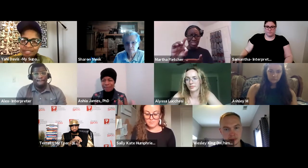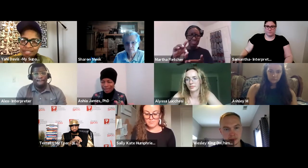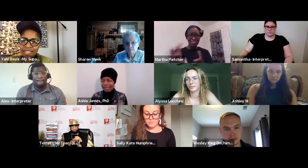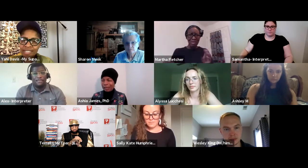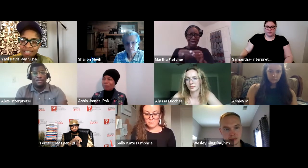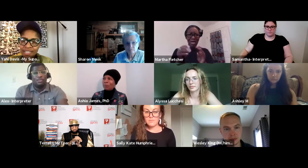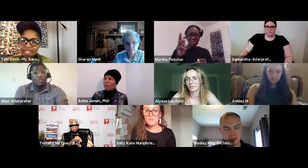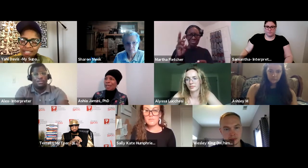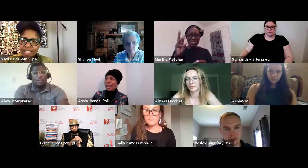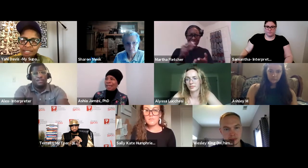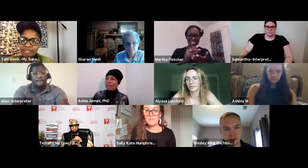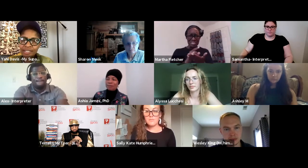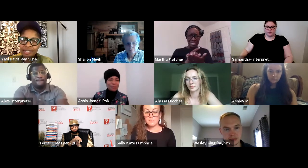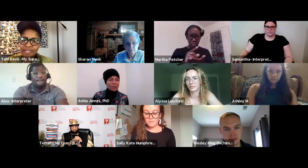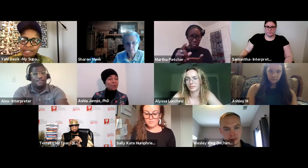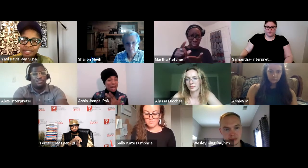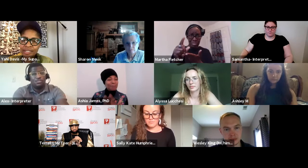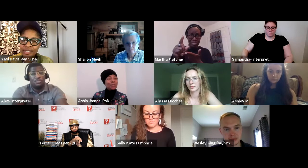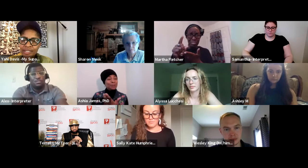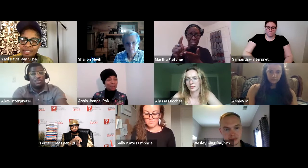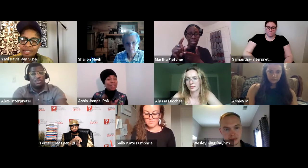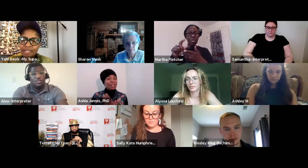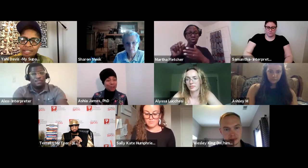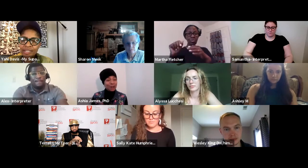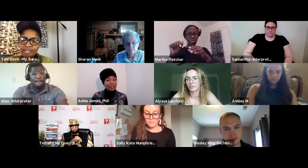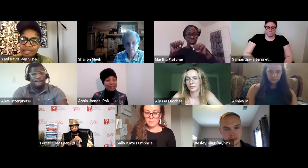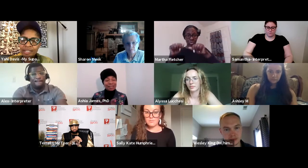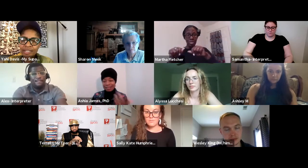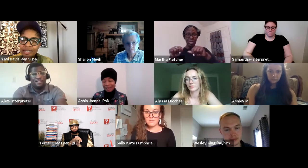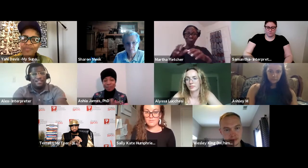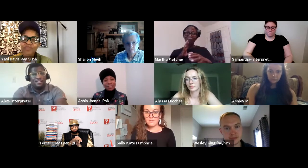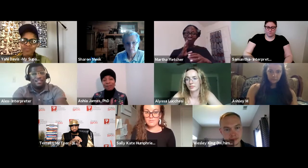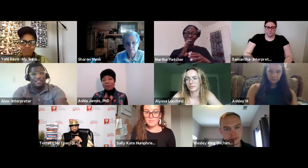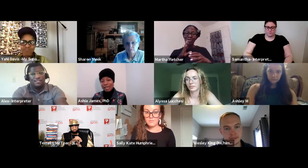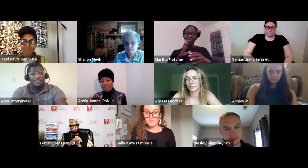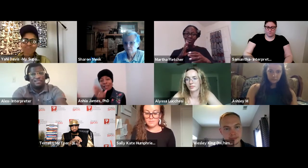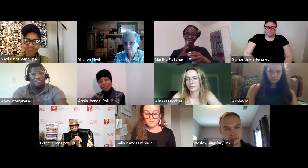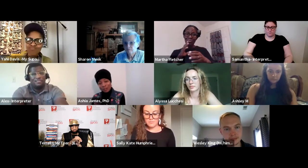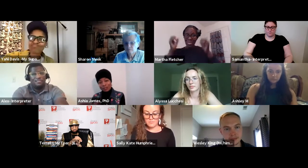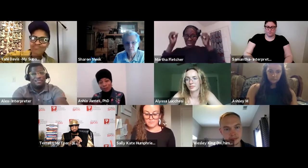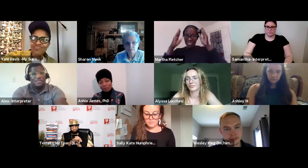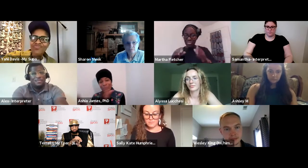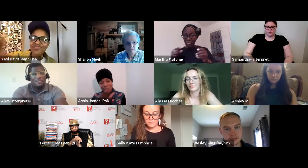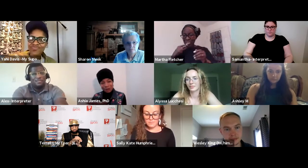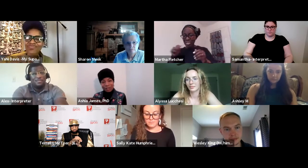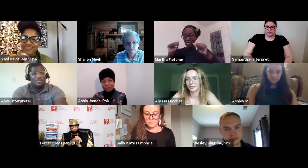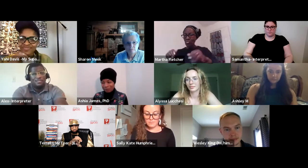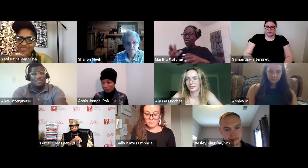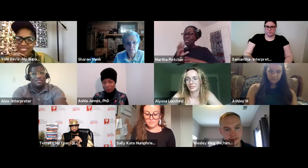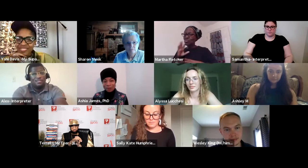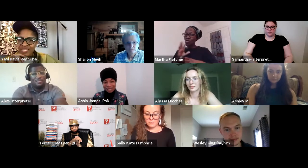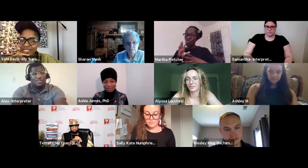weeks, I'm thinking that we were able to then talk. The director said, okay, now you can talk to